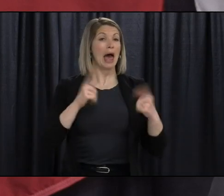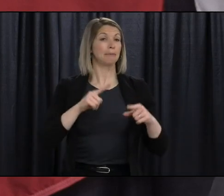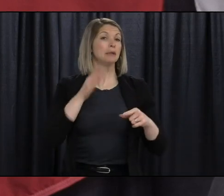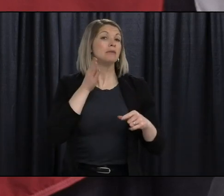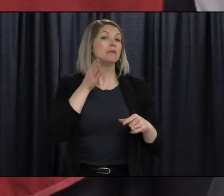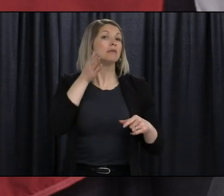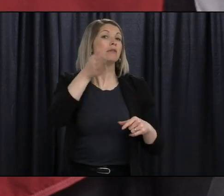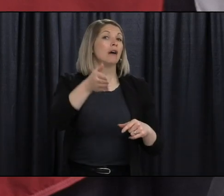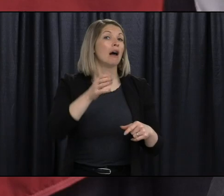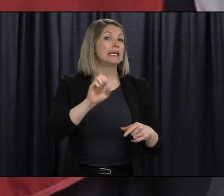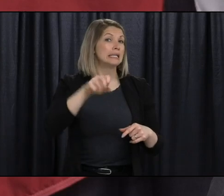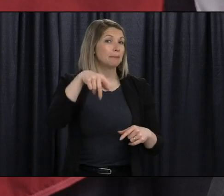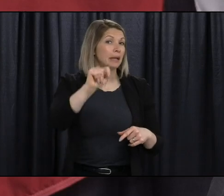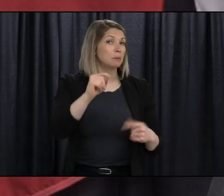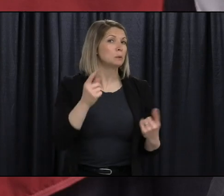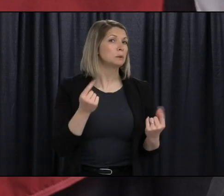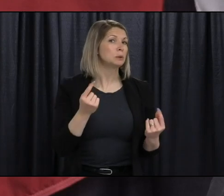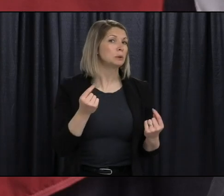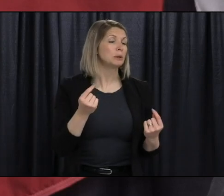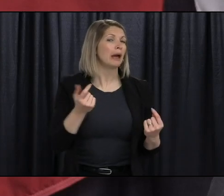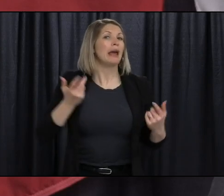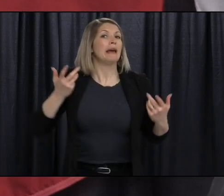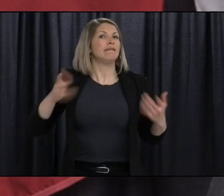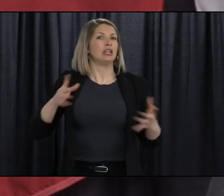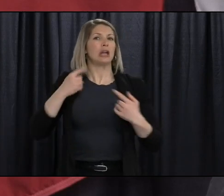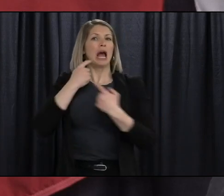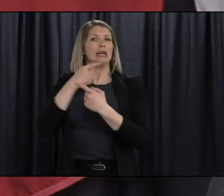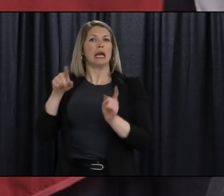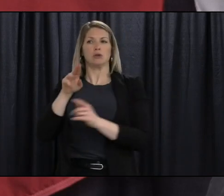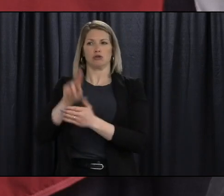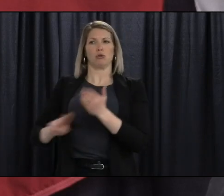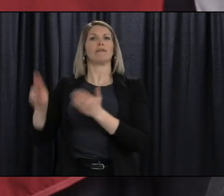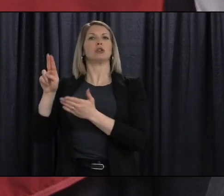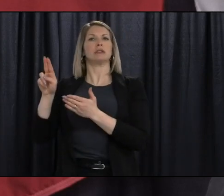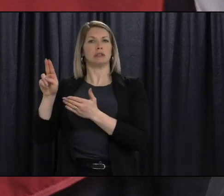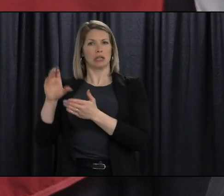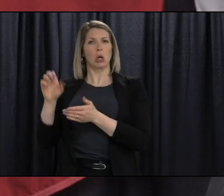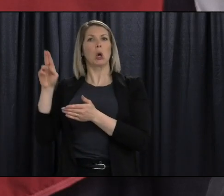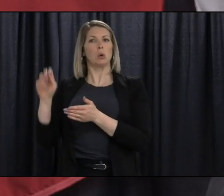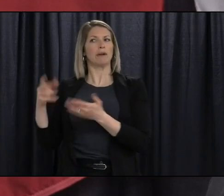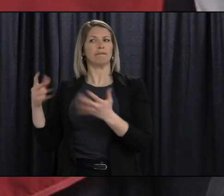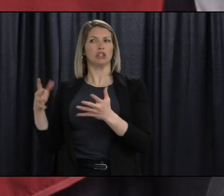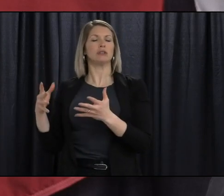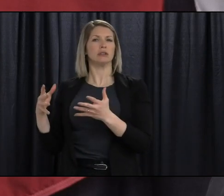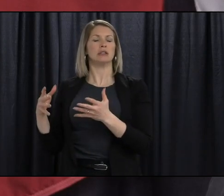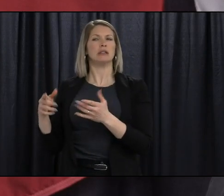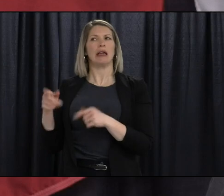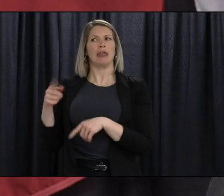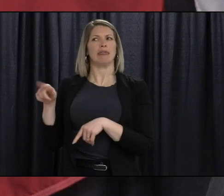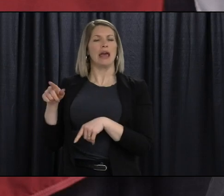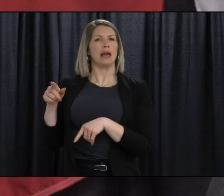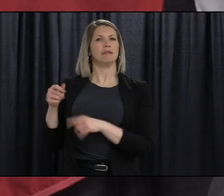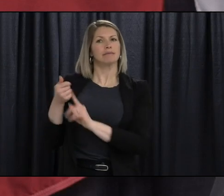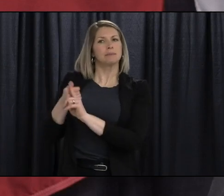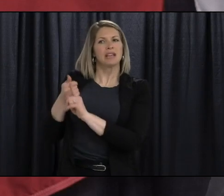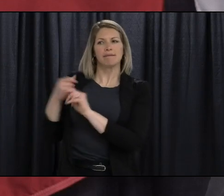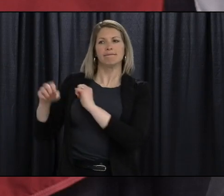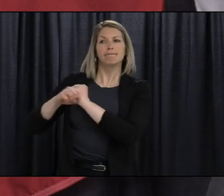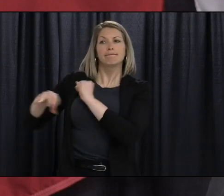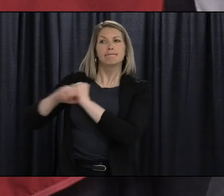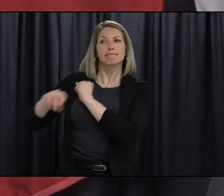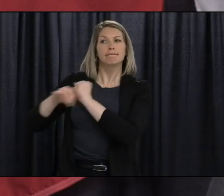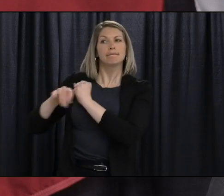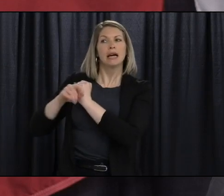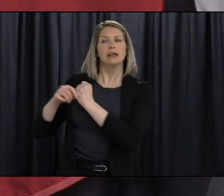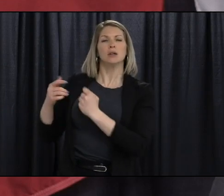CNA announced their plan on May the 7th. Memorial has been in discussions and out there and publicly within the last day or so. So I